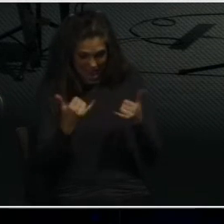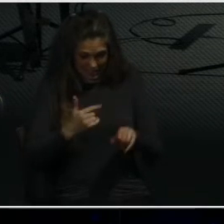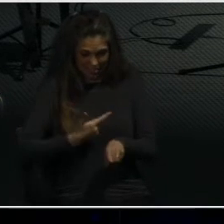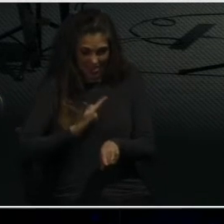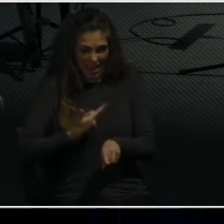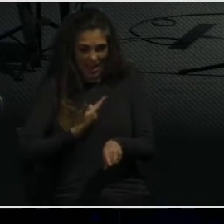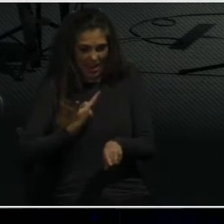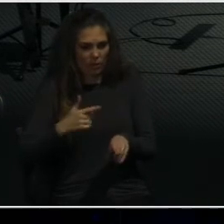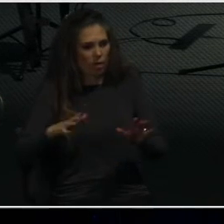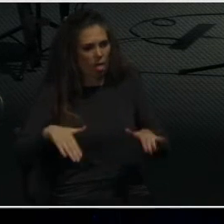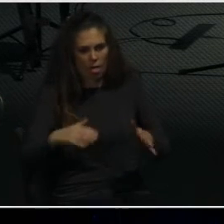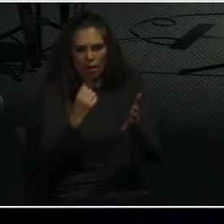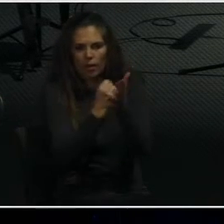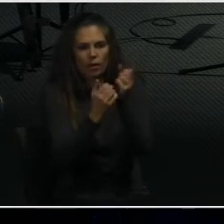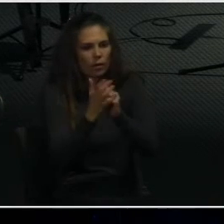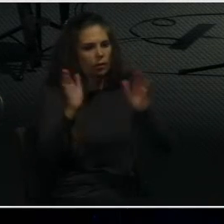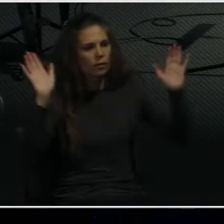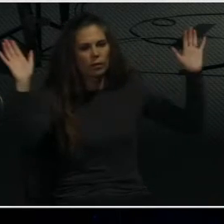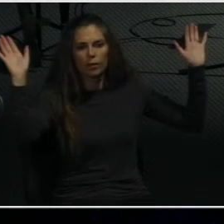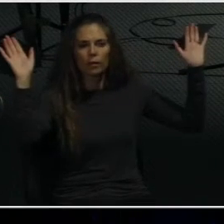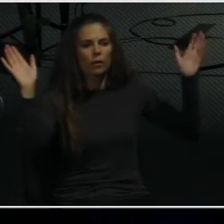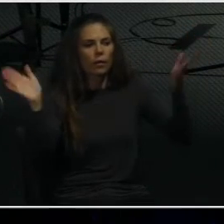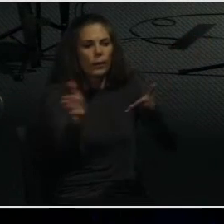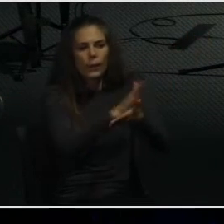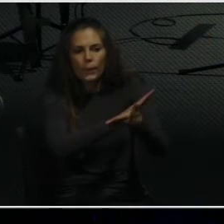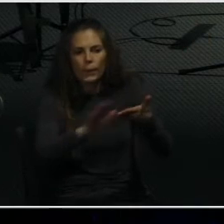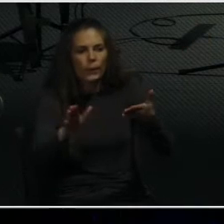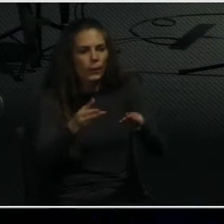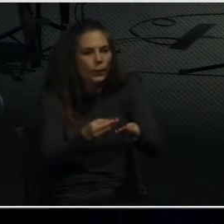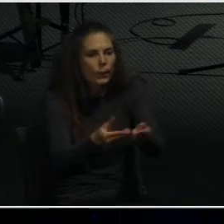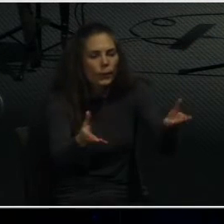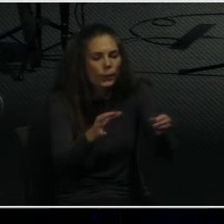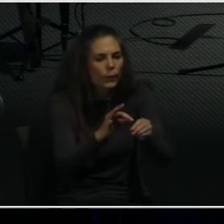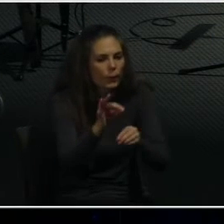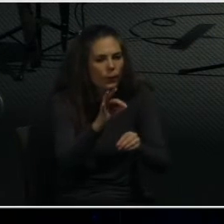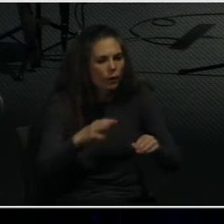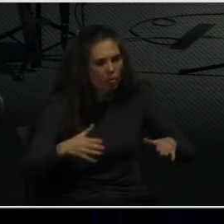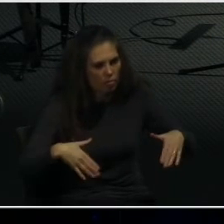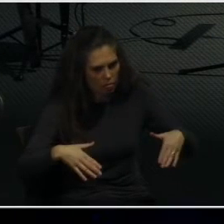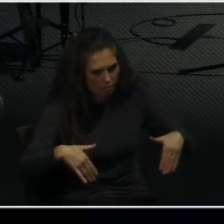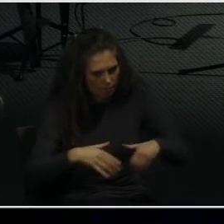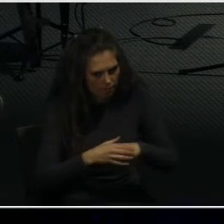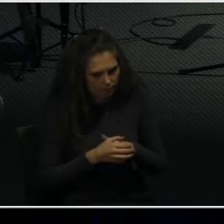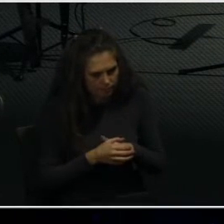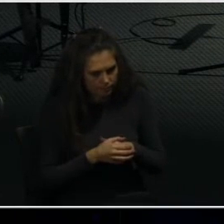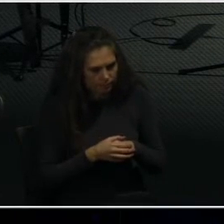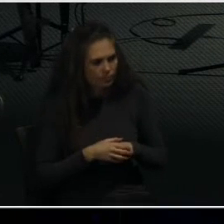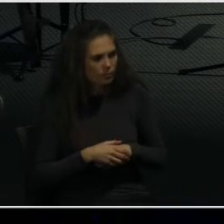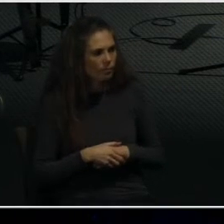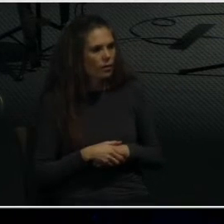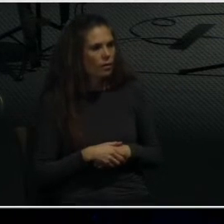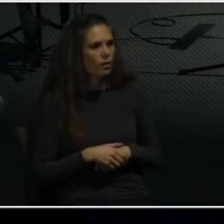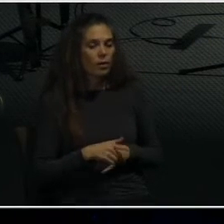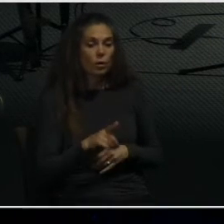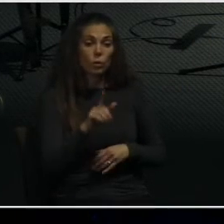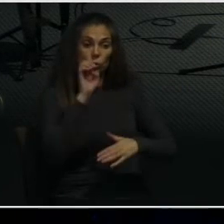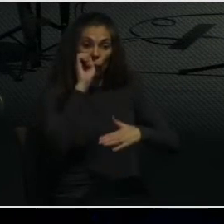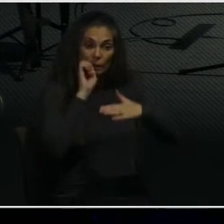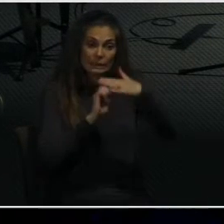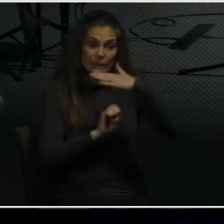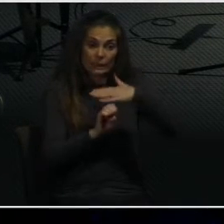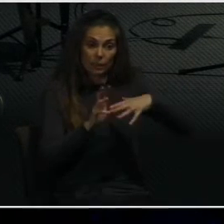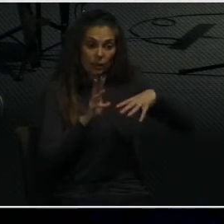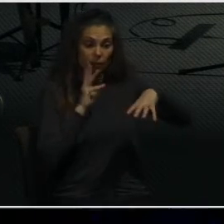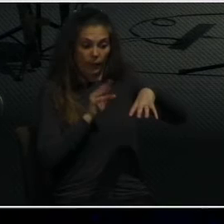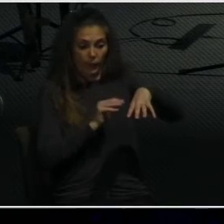So I think that the river in Ezekiel portrays a future reality and a current spiritual